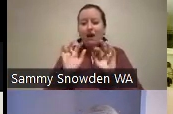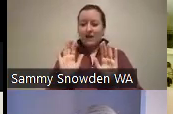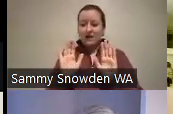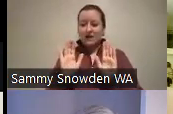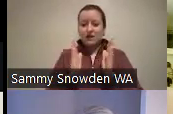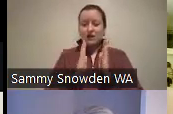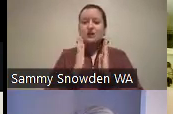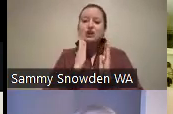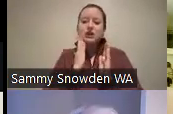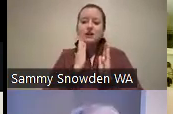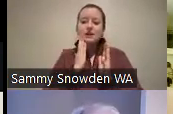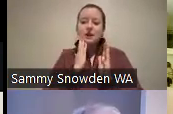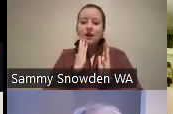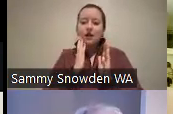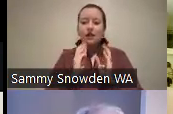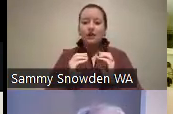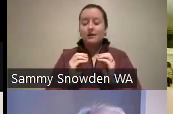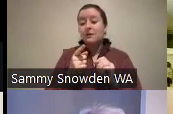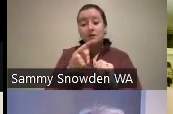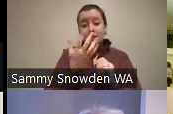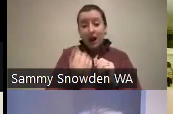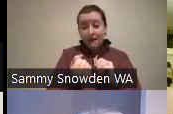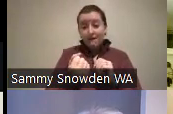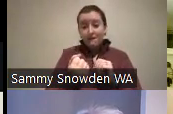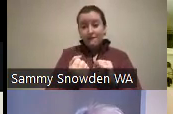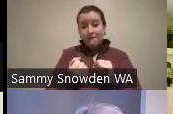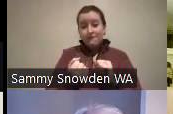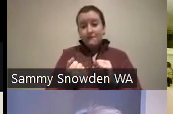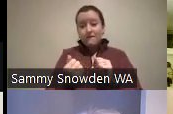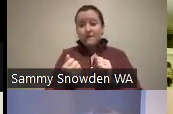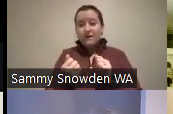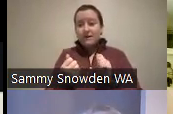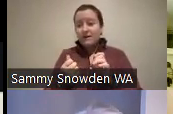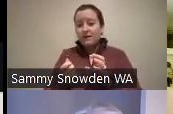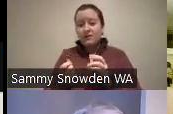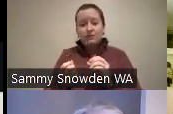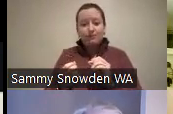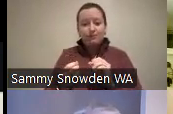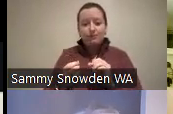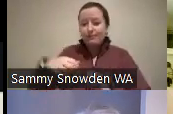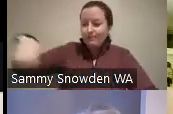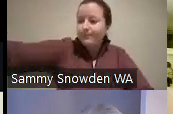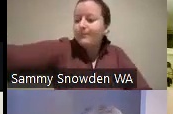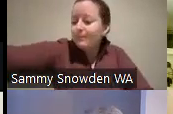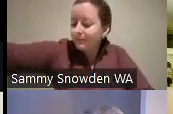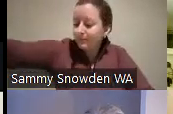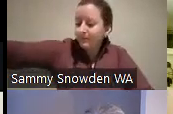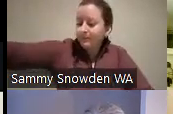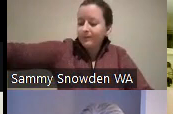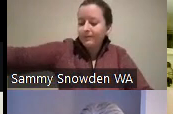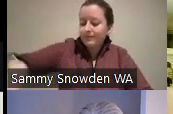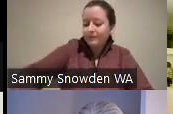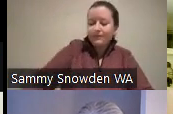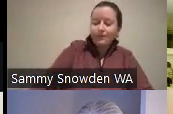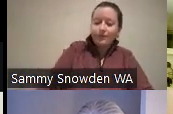first of all, if you just get some of your oil, didn't really think about this when I was doing this top, but anyway. So we're